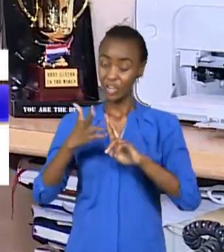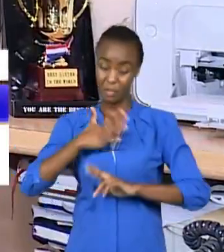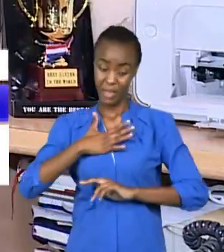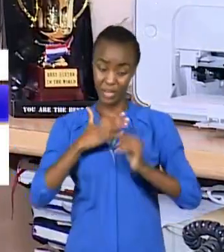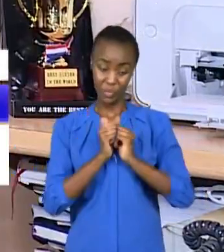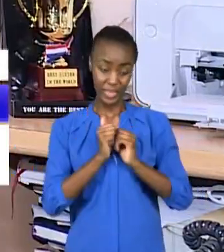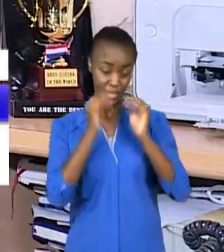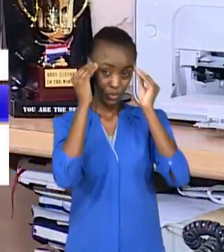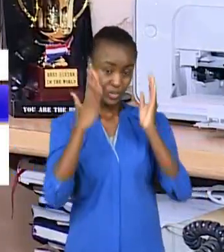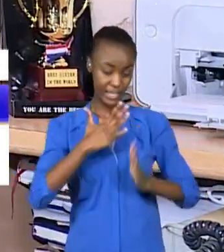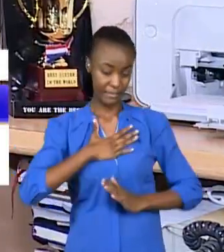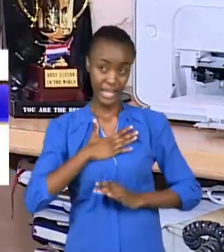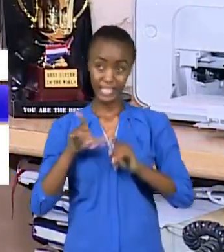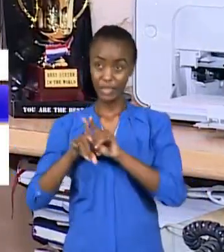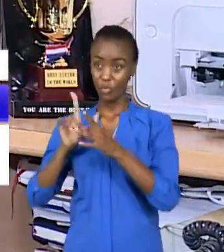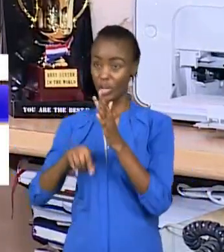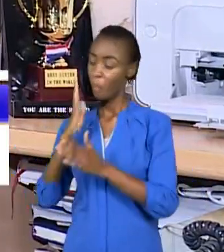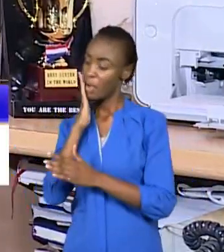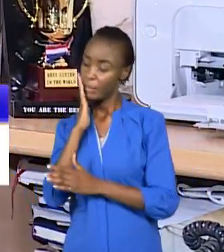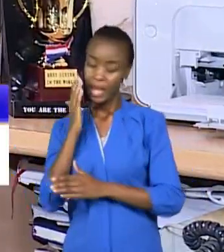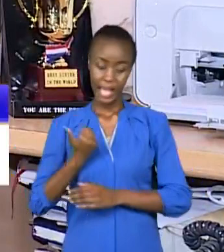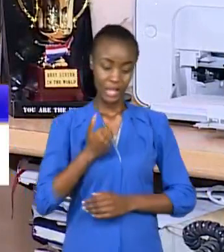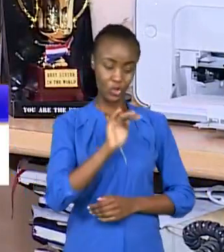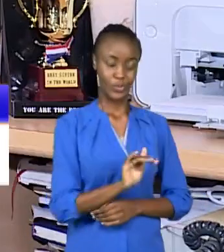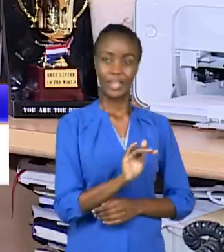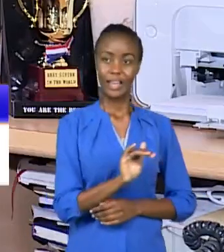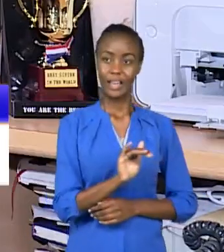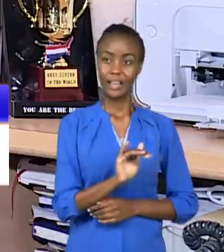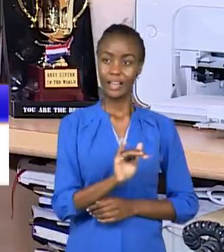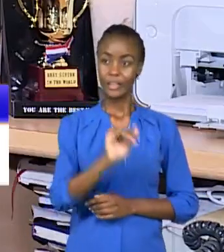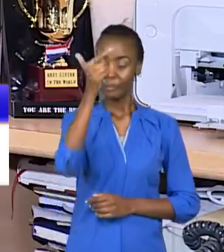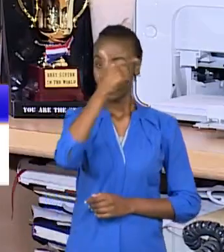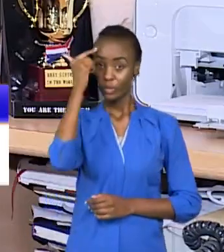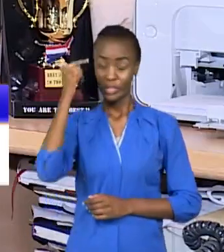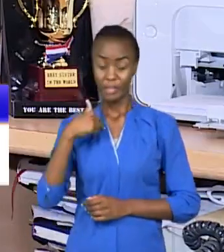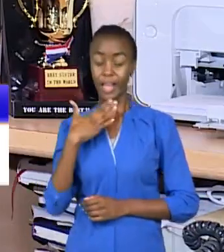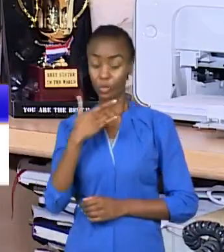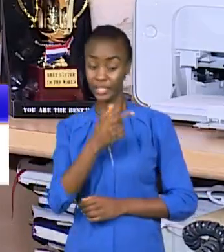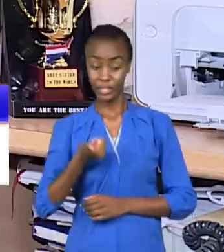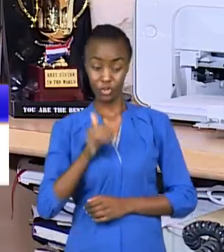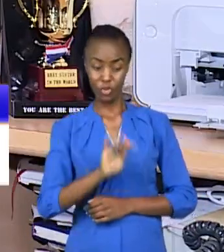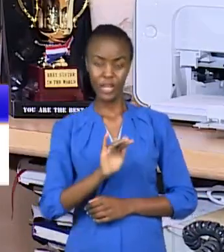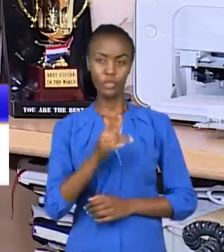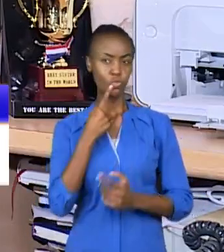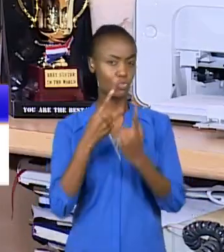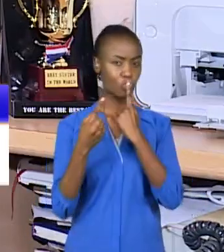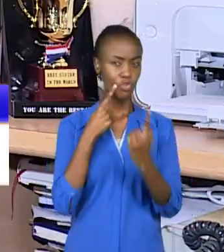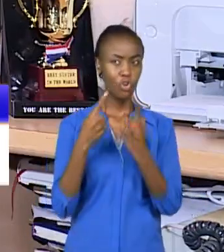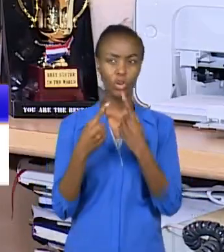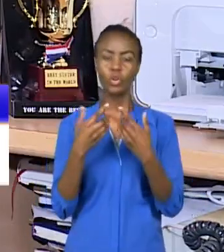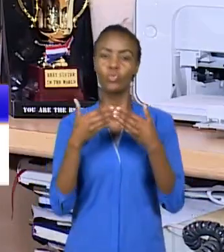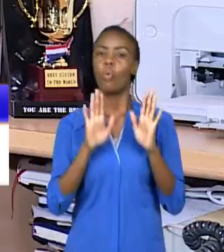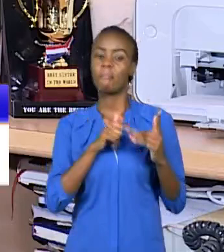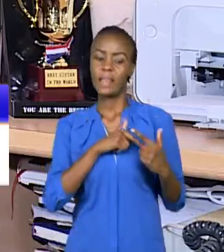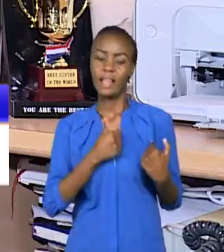to a daughter, so that they can also open up and tell you what is in them, and through